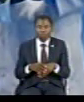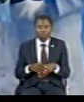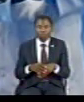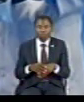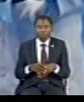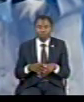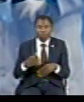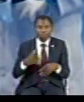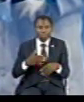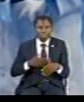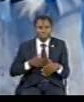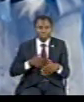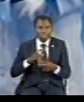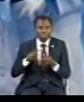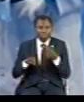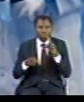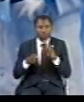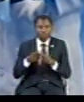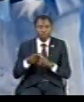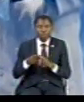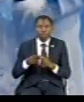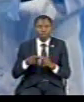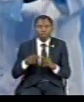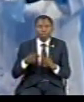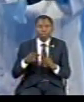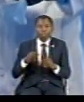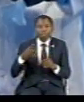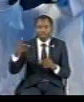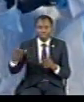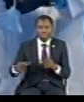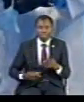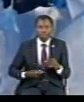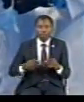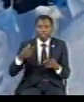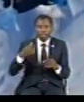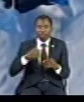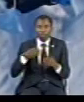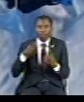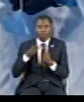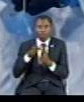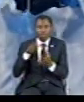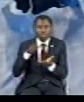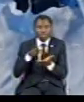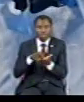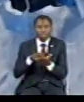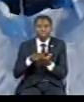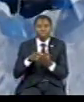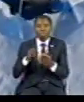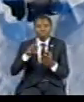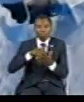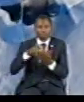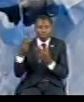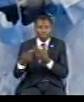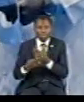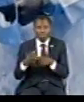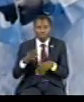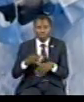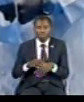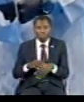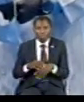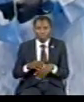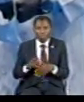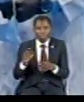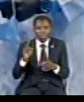My friends invite me to this program. They are begging me, but I refuse. But